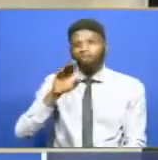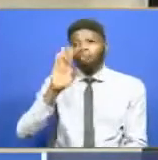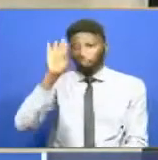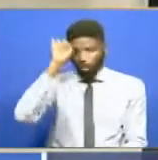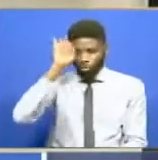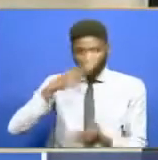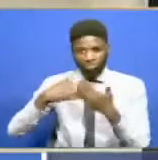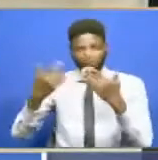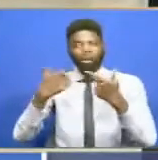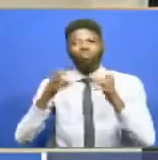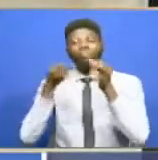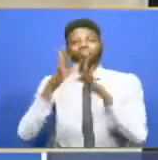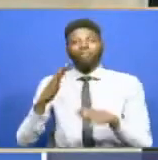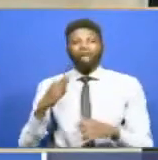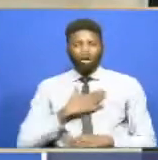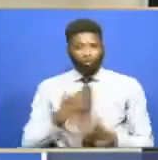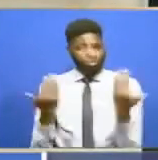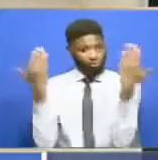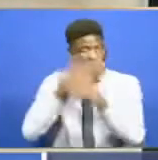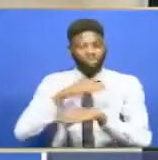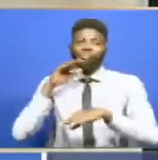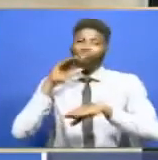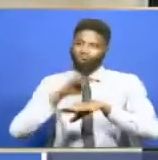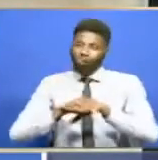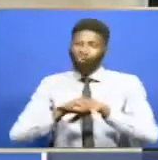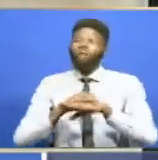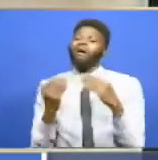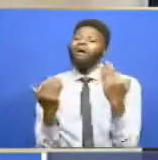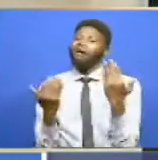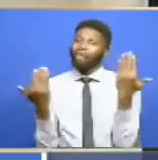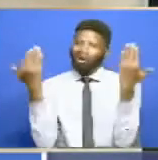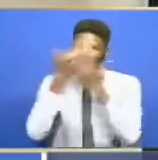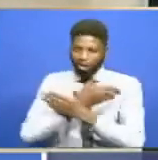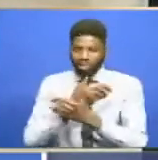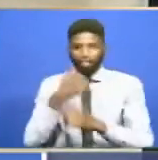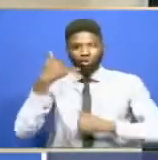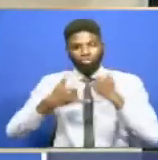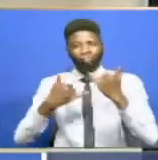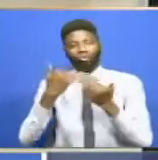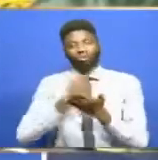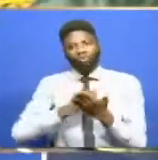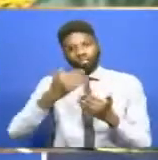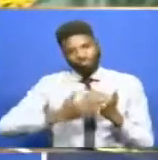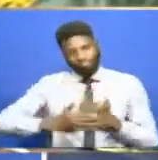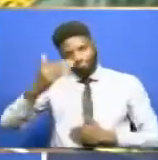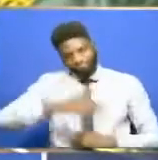been our sign language interpreter tonight. Do have yourself a lovely night and enjoy the rest of the week ahead.